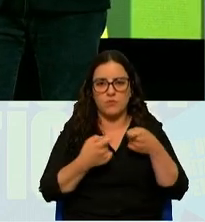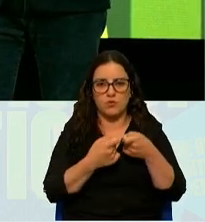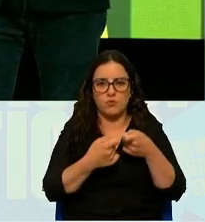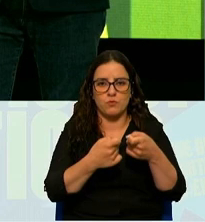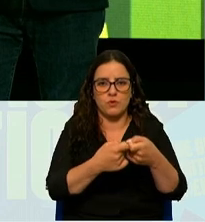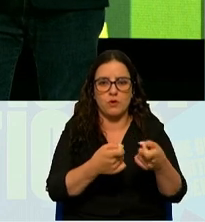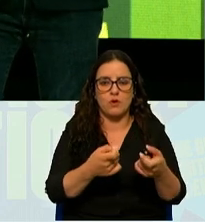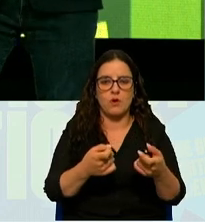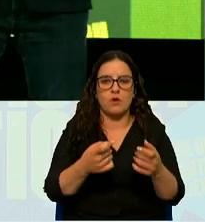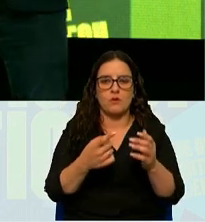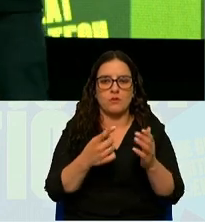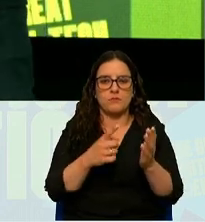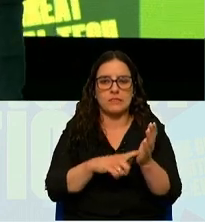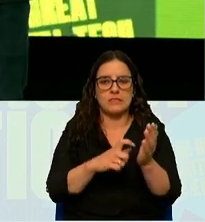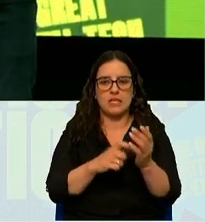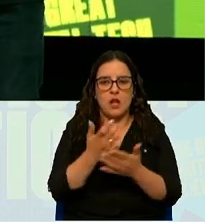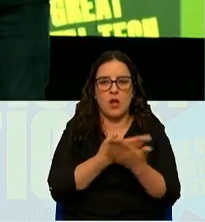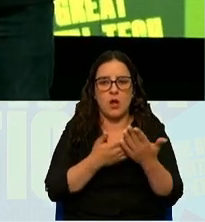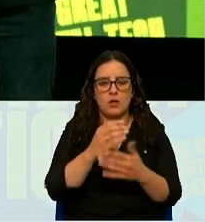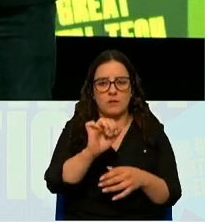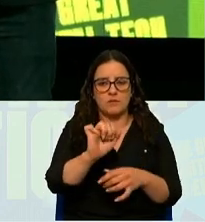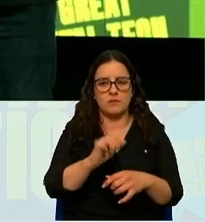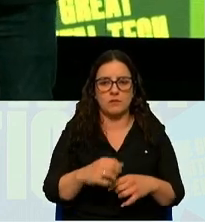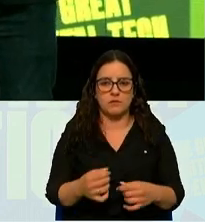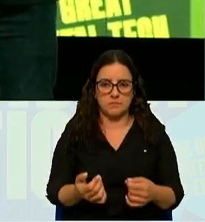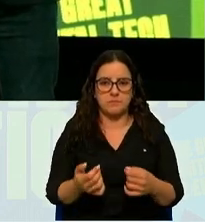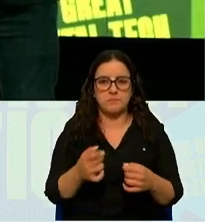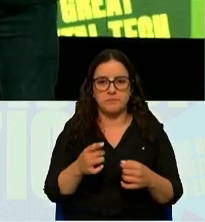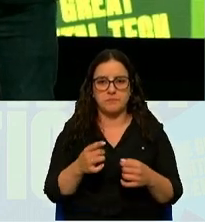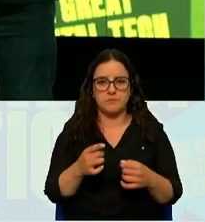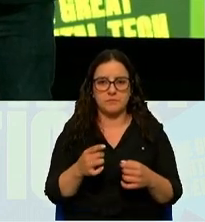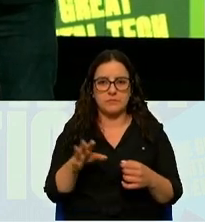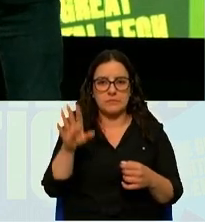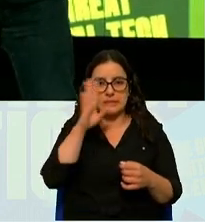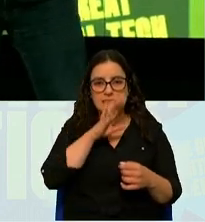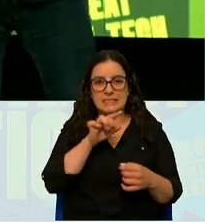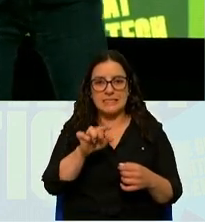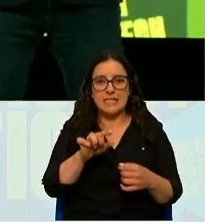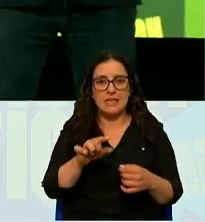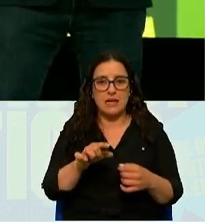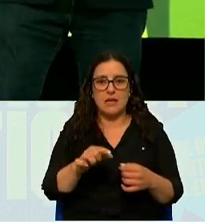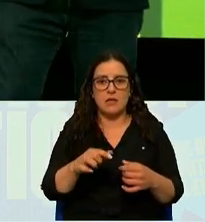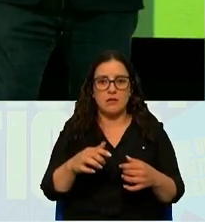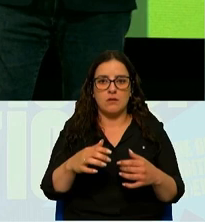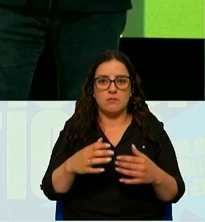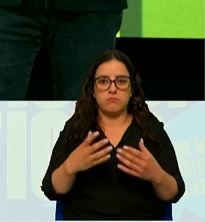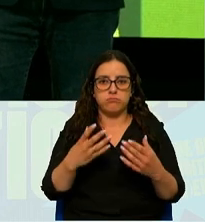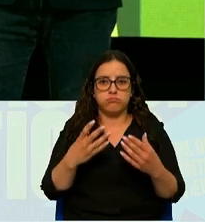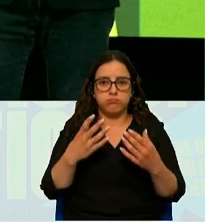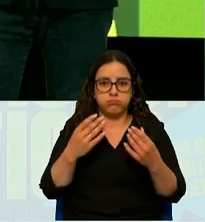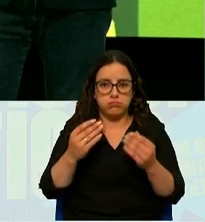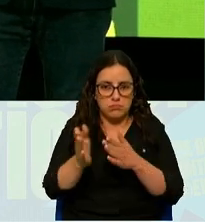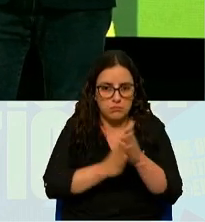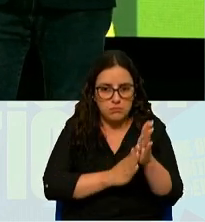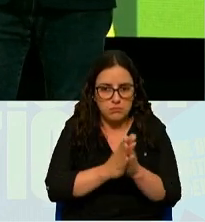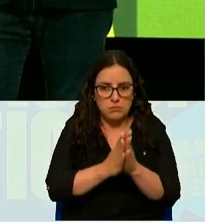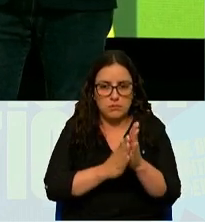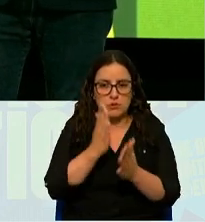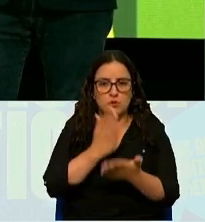requirements. Taking one step farther, so if you take this to the extreme, it's not only business units using